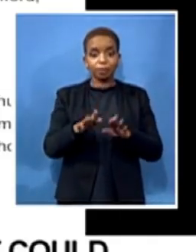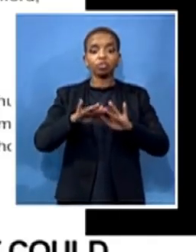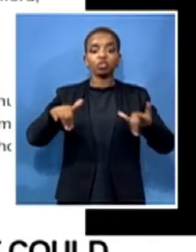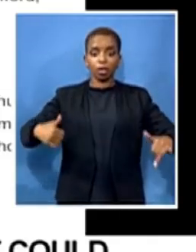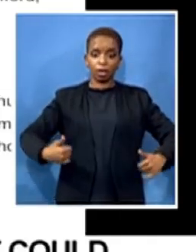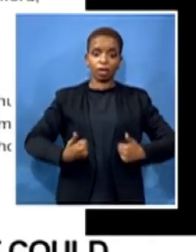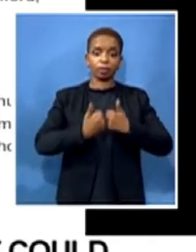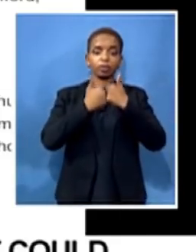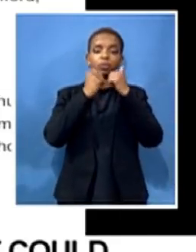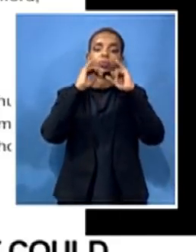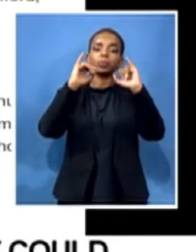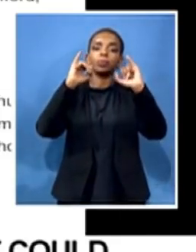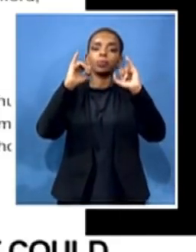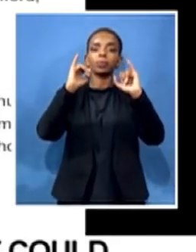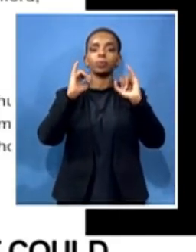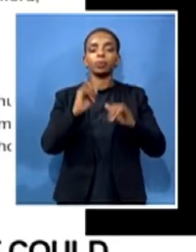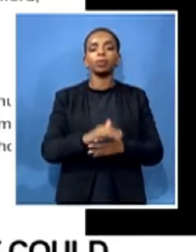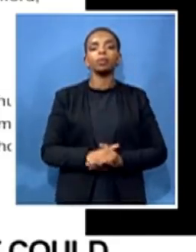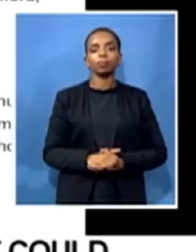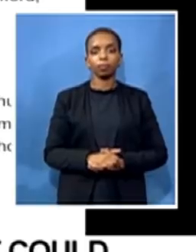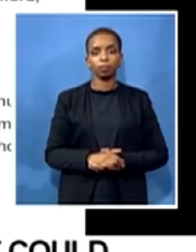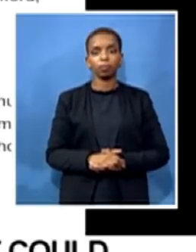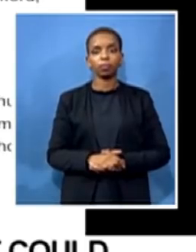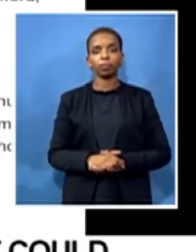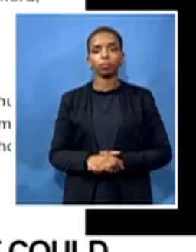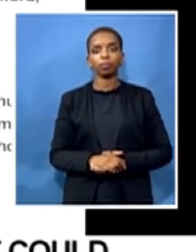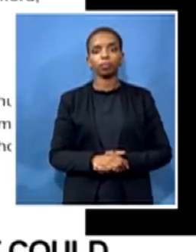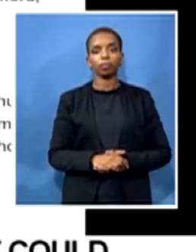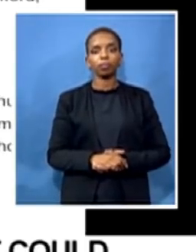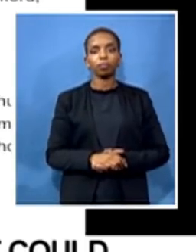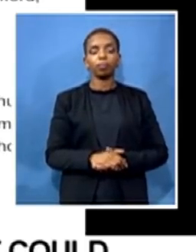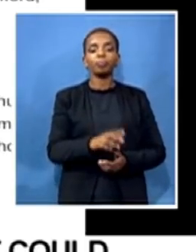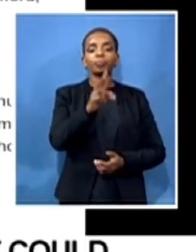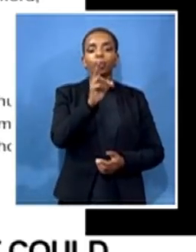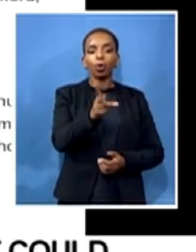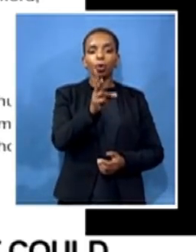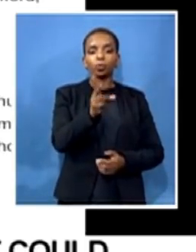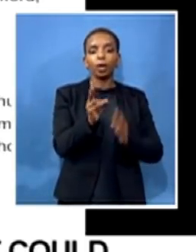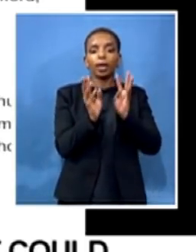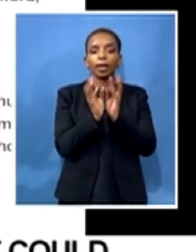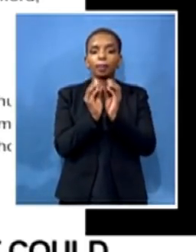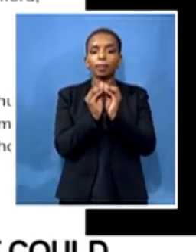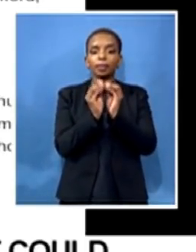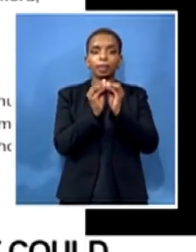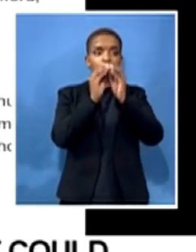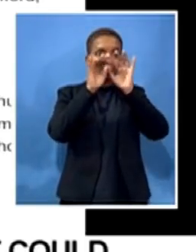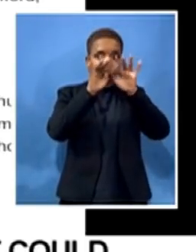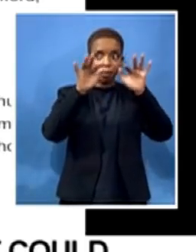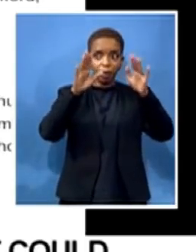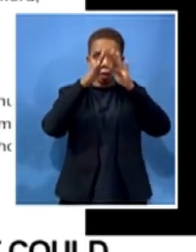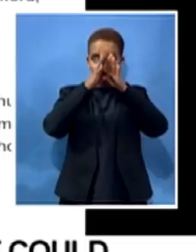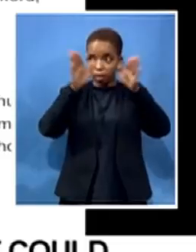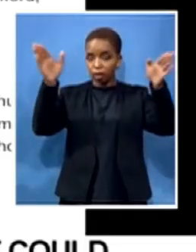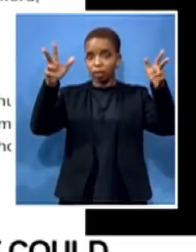and also public meetings, general public meetings are still a challenge